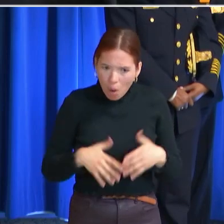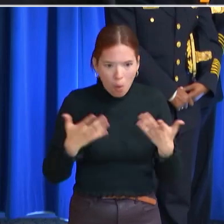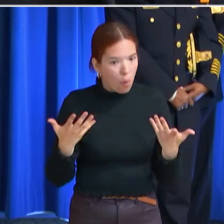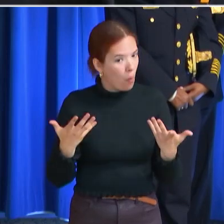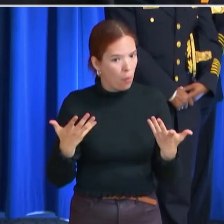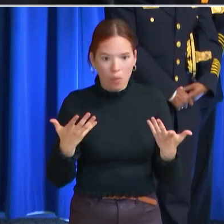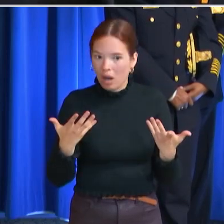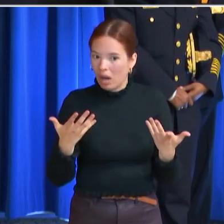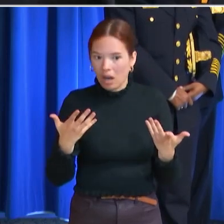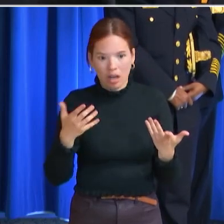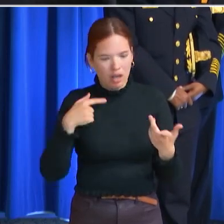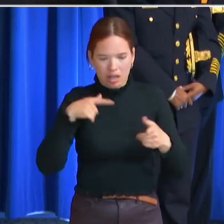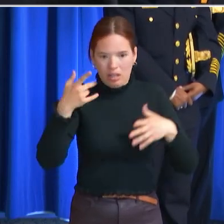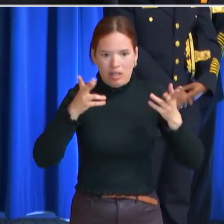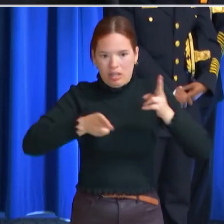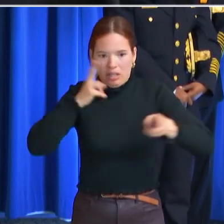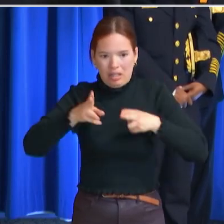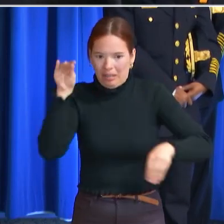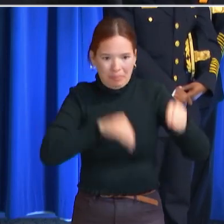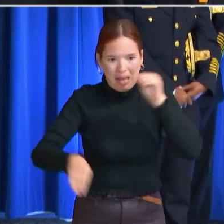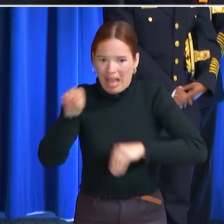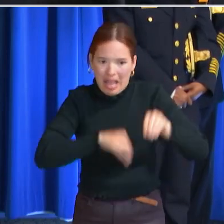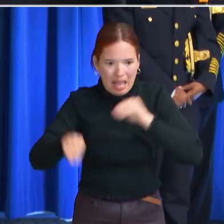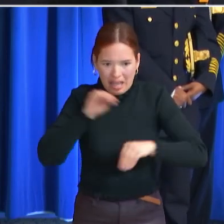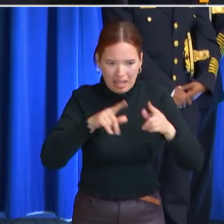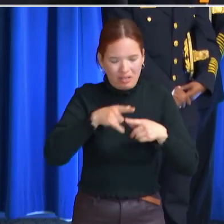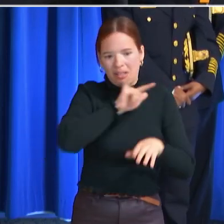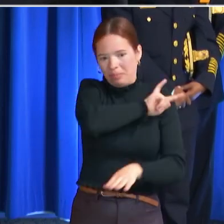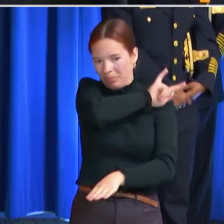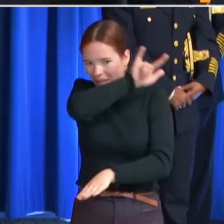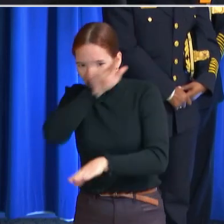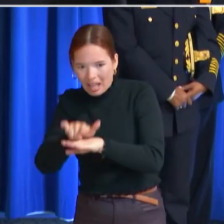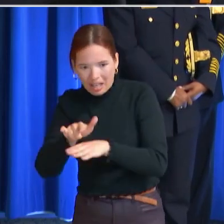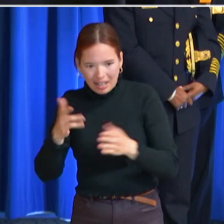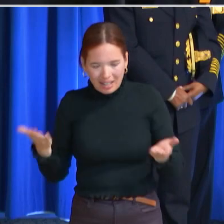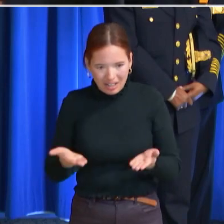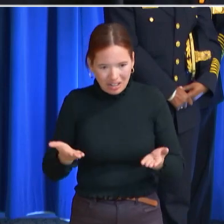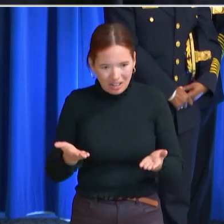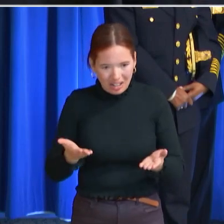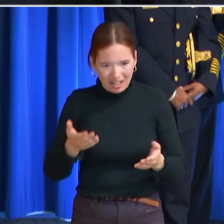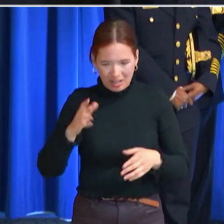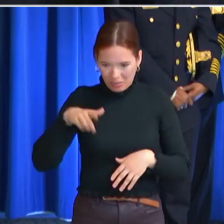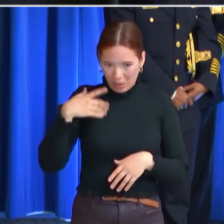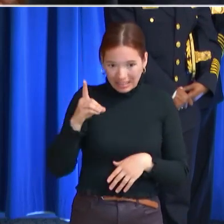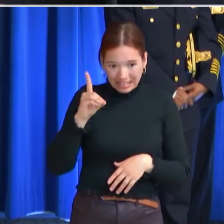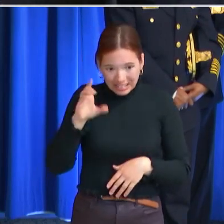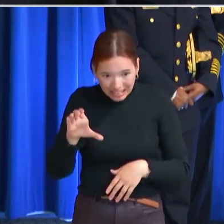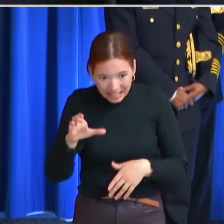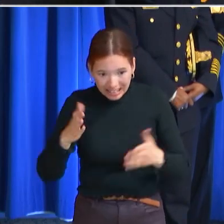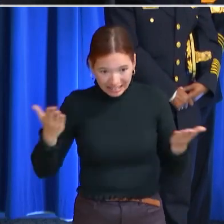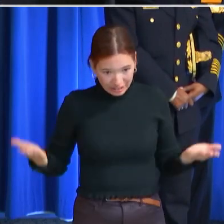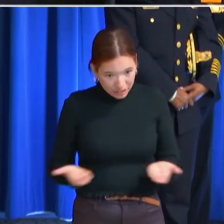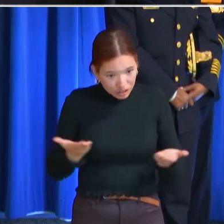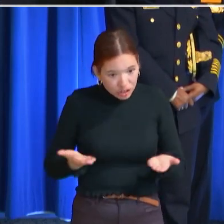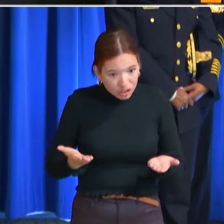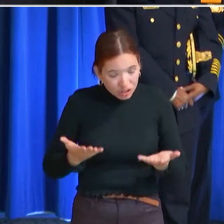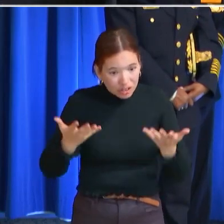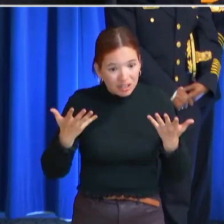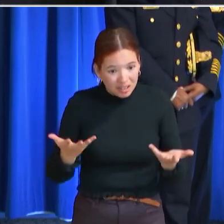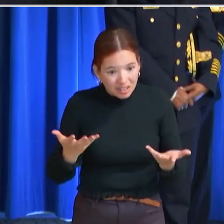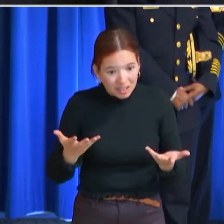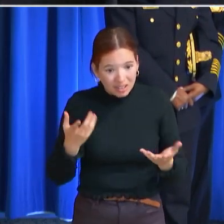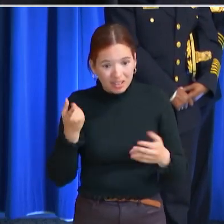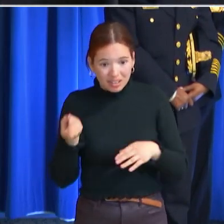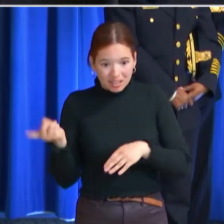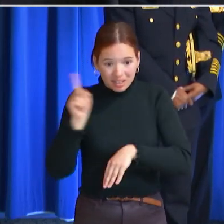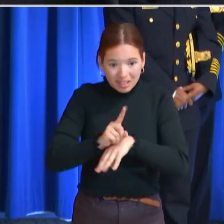my stuff back up in my bag from my hotel room, find a flight to make it back to Washington, D.C., to get here, to be able to walk up to the microphone and say